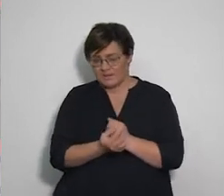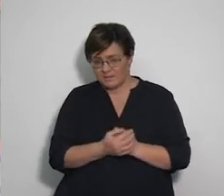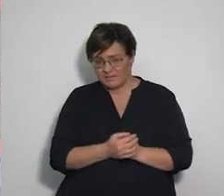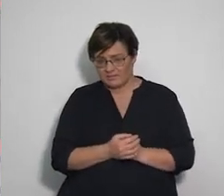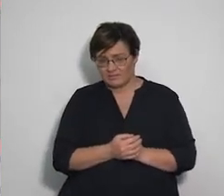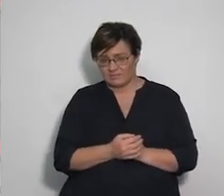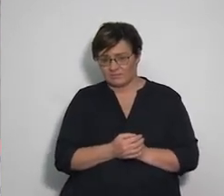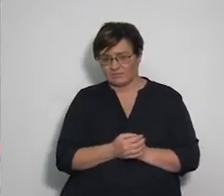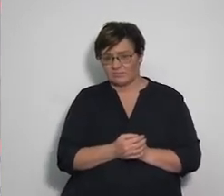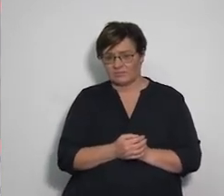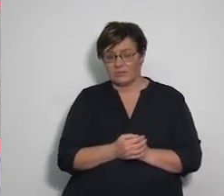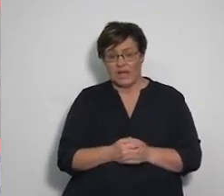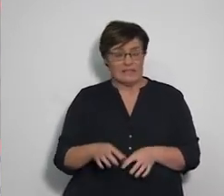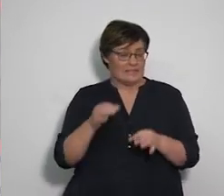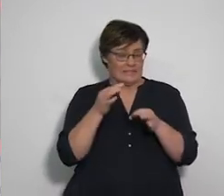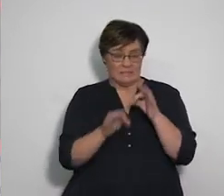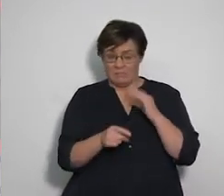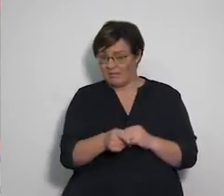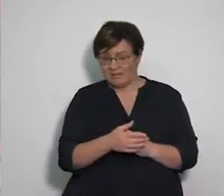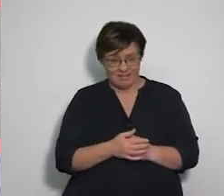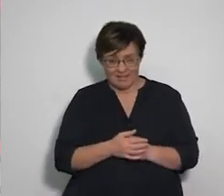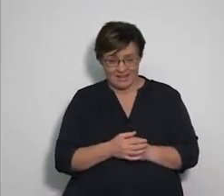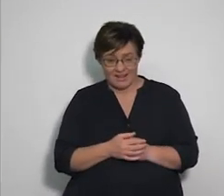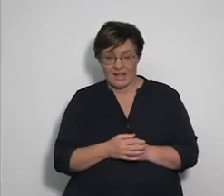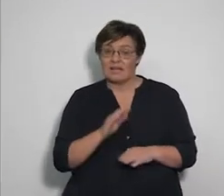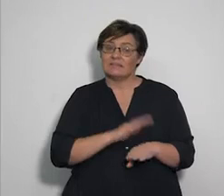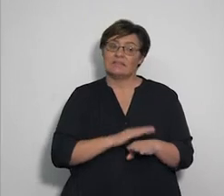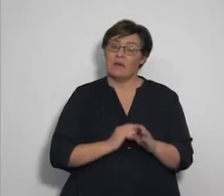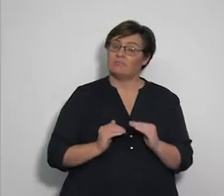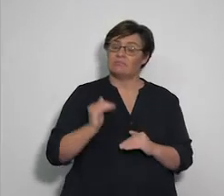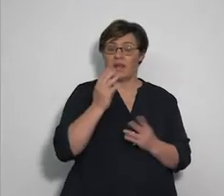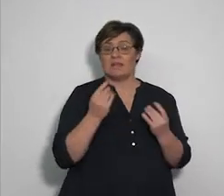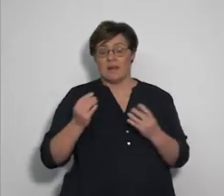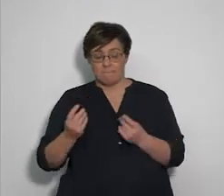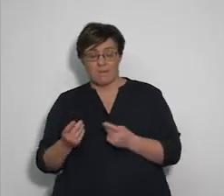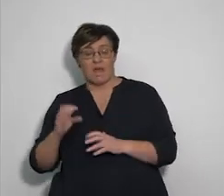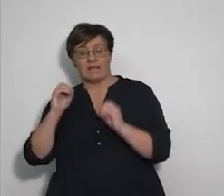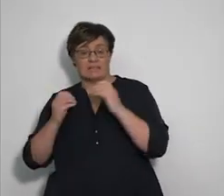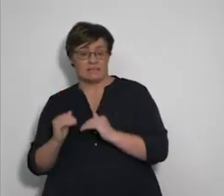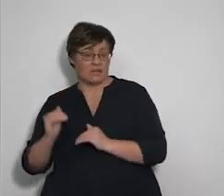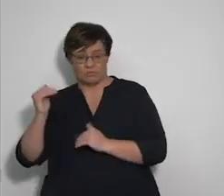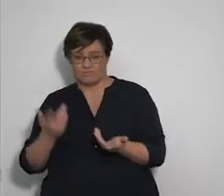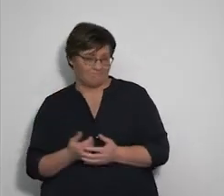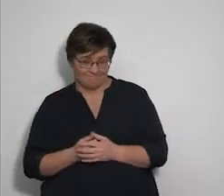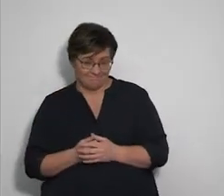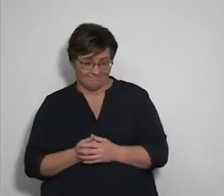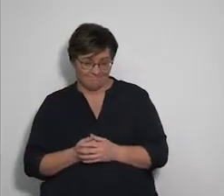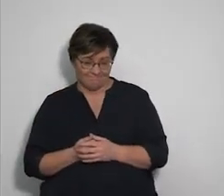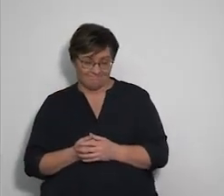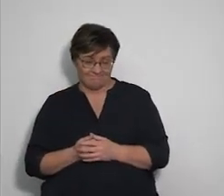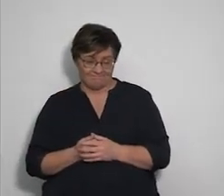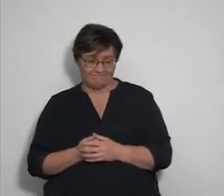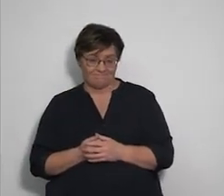see emerging? It's not as simple as time increases, so do number of yeast cells